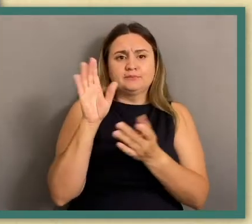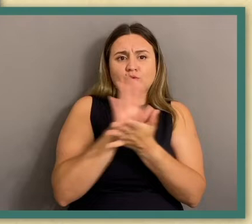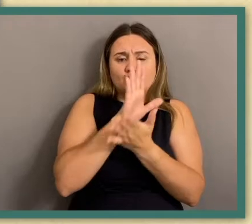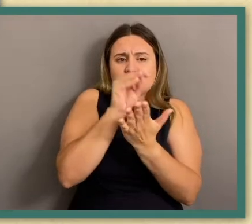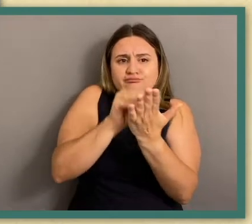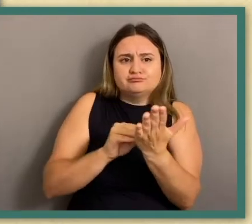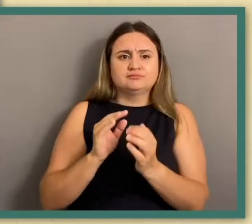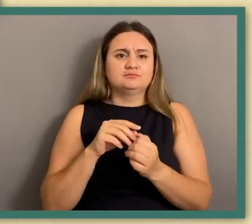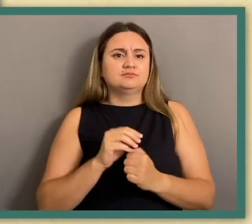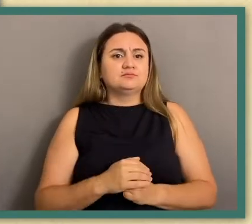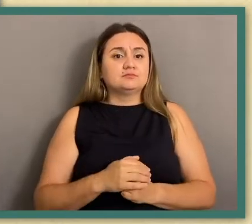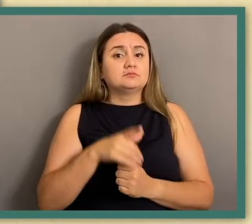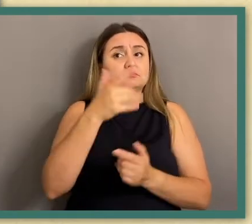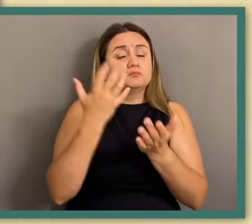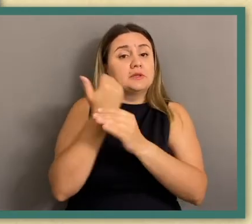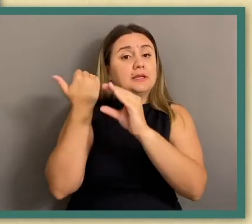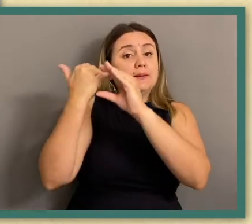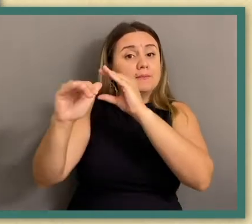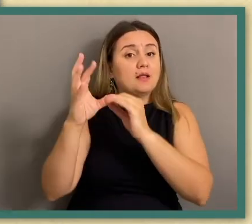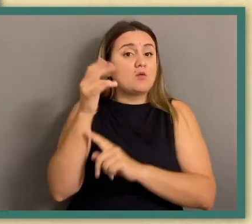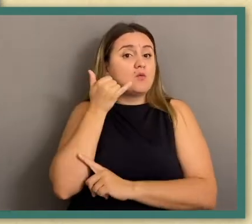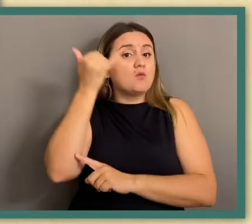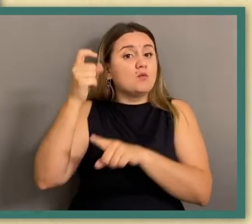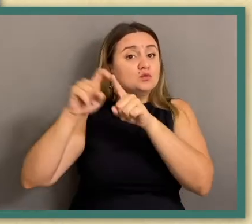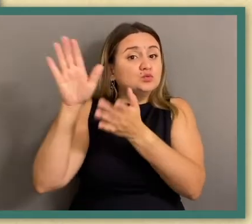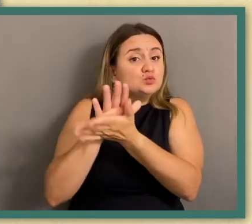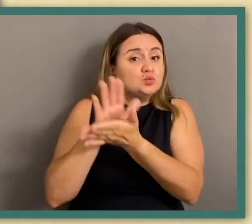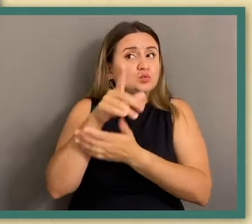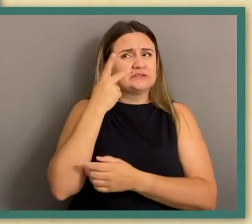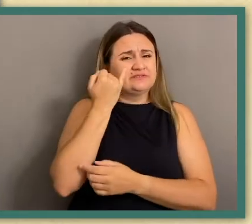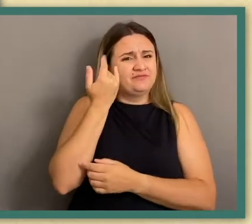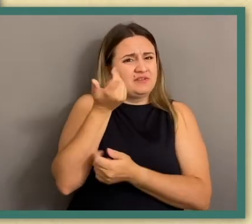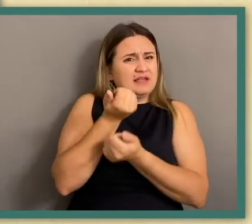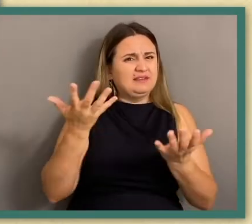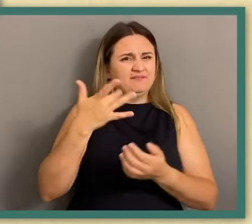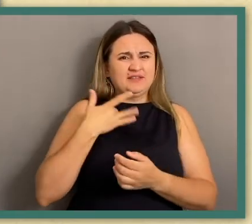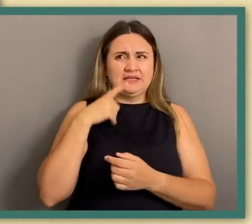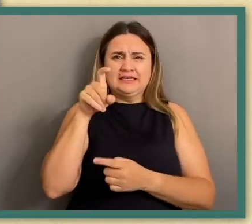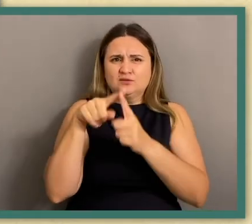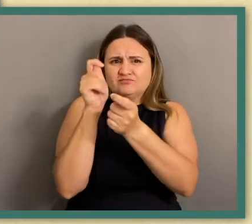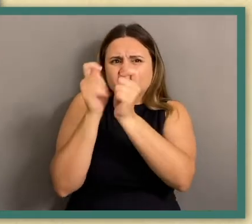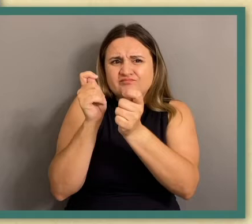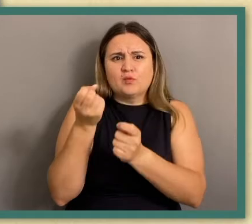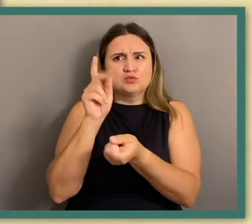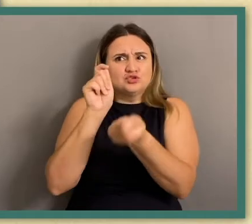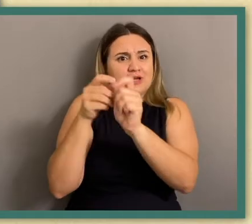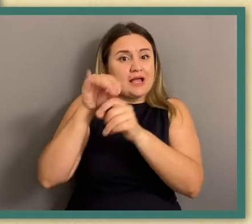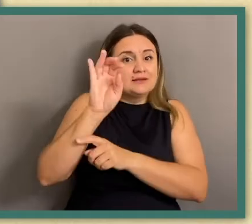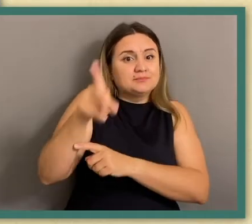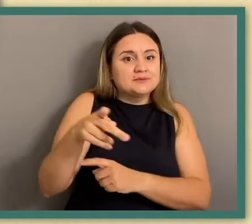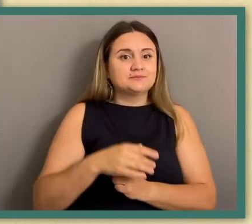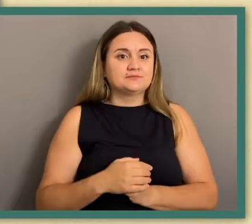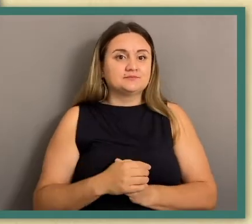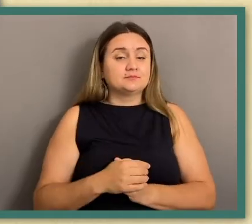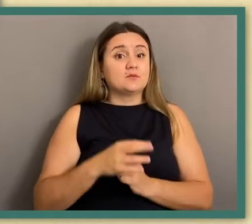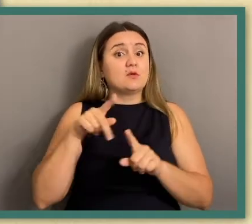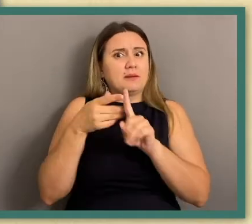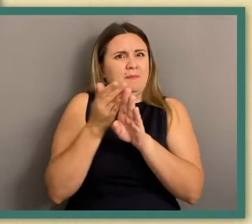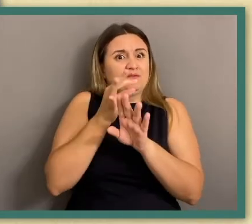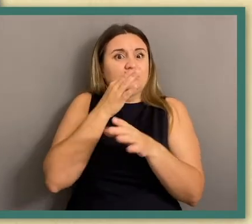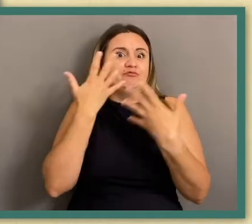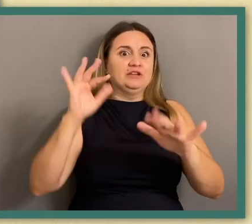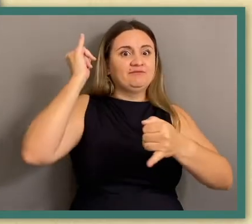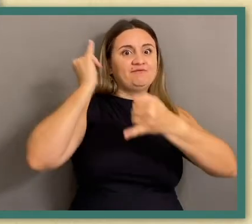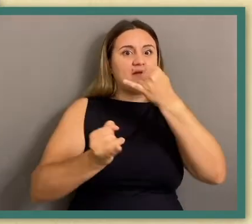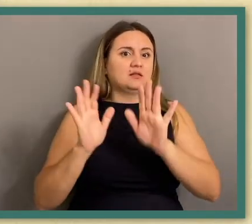document. Send an email or call the school if you see anything that needs to be corrected or changed in the IEP before it is